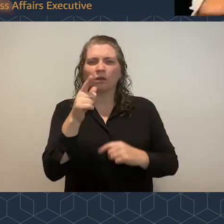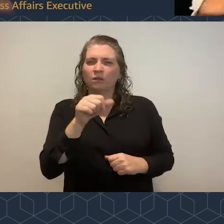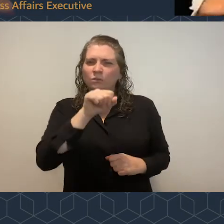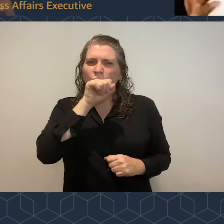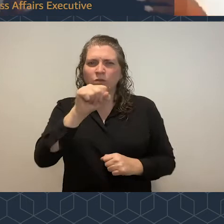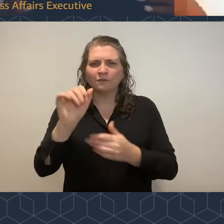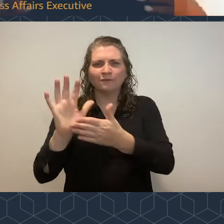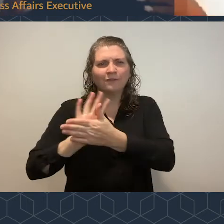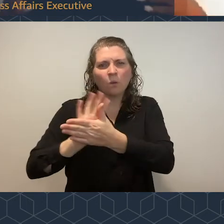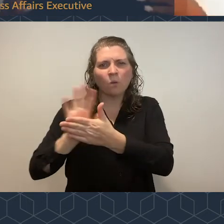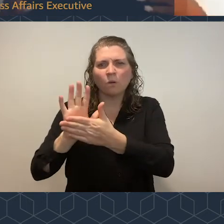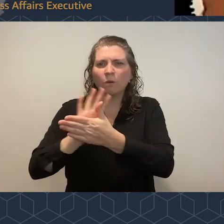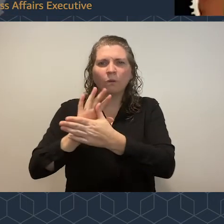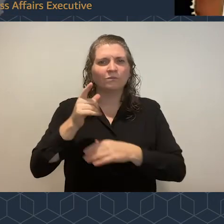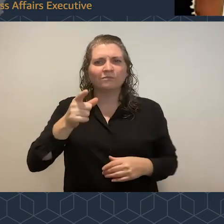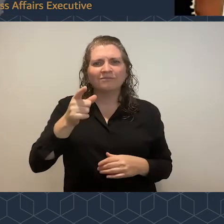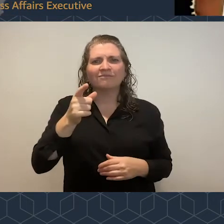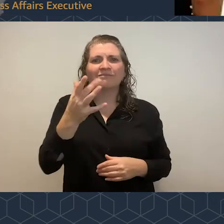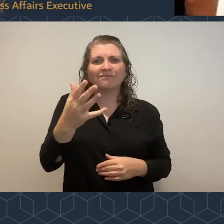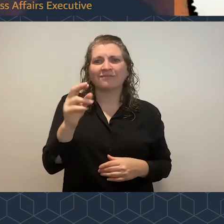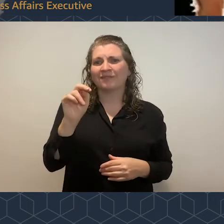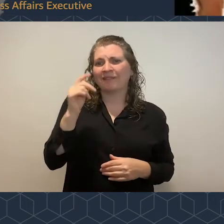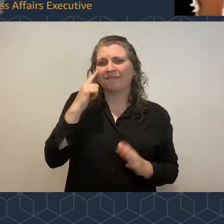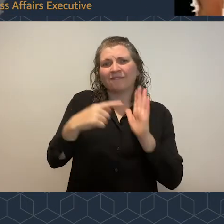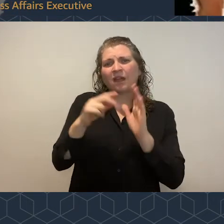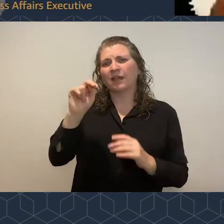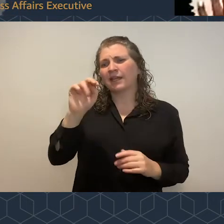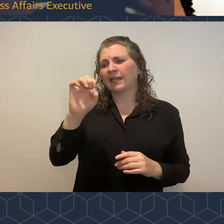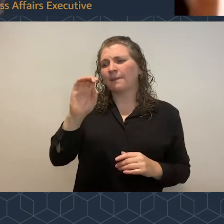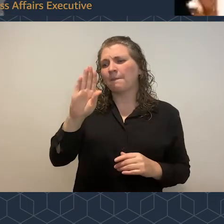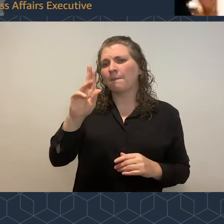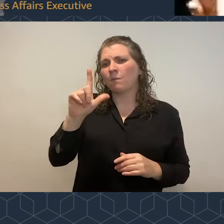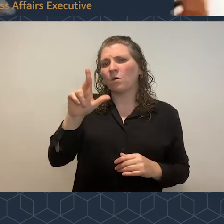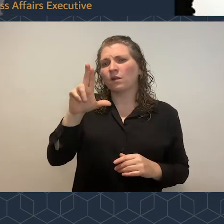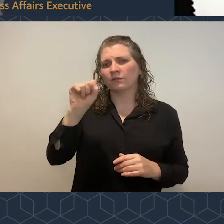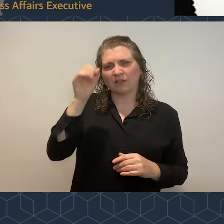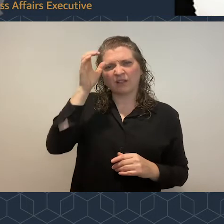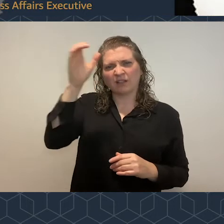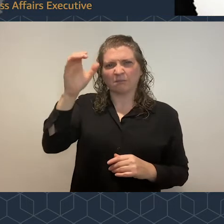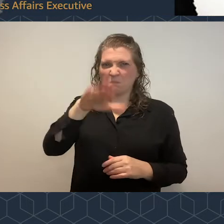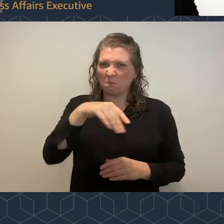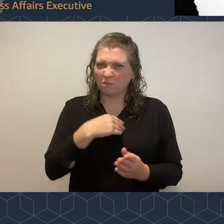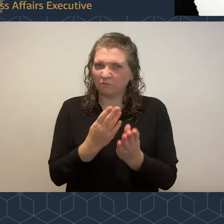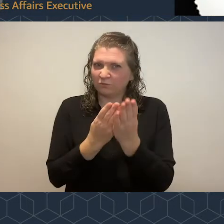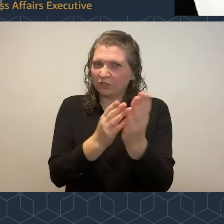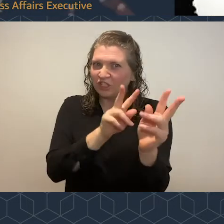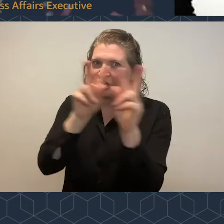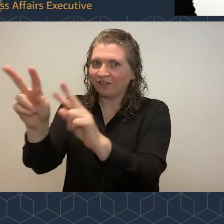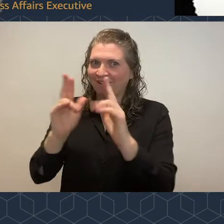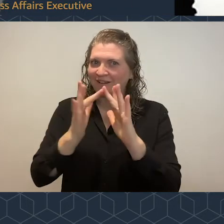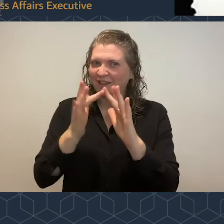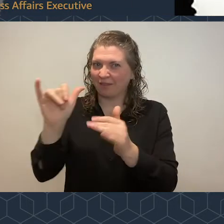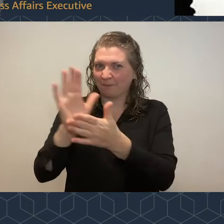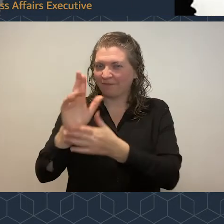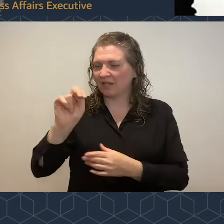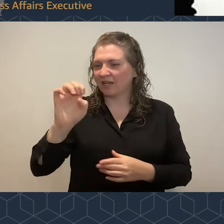visual folks, there are videos out there as well. So again, this seems maybe to some folks as like this nebulous concept, and what does that